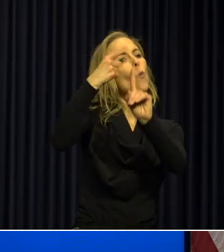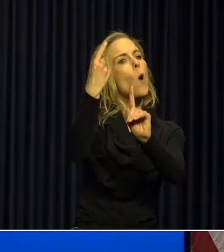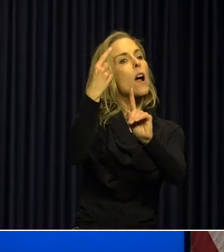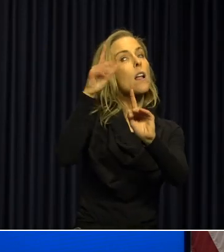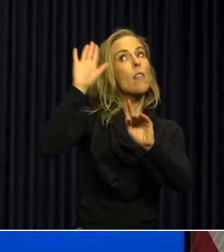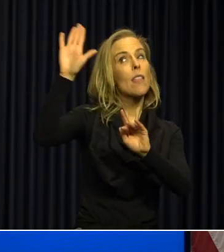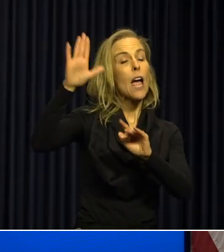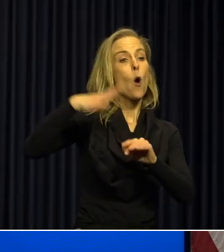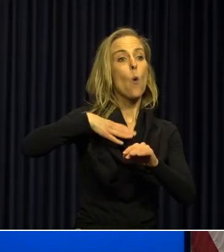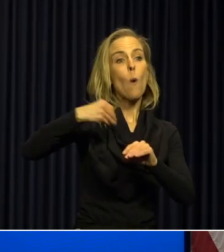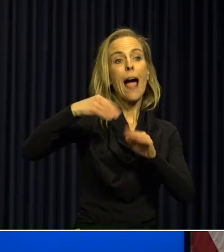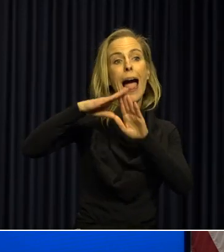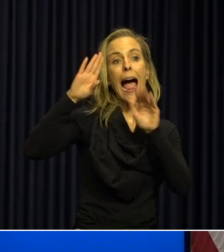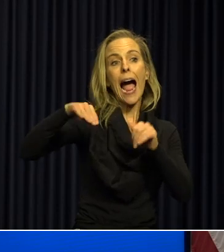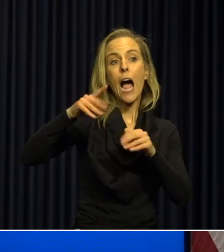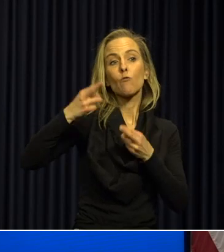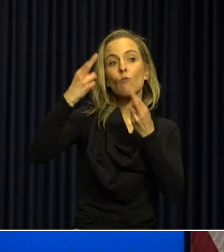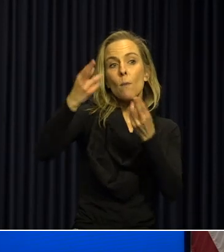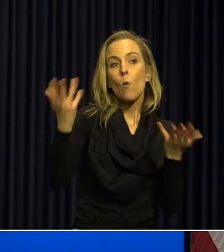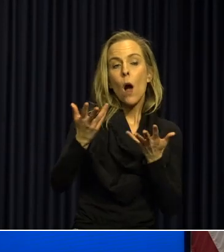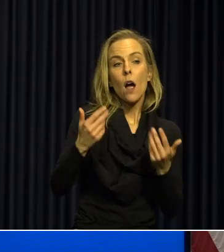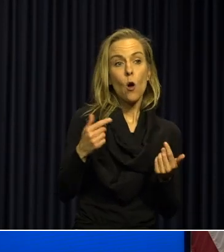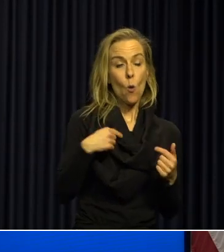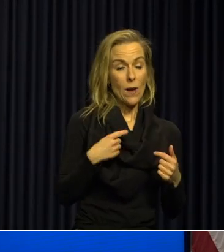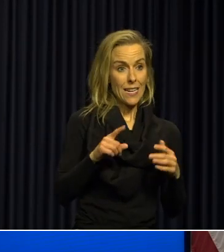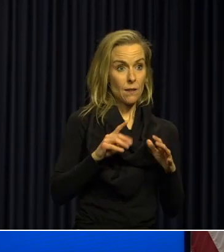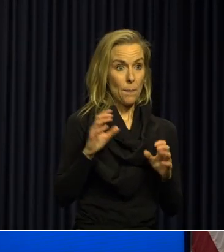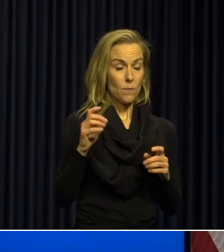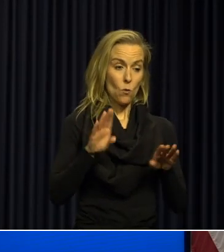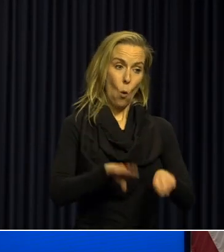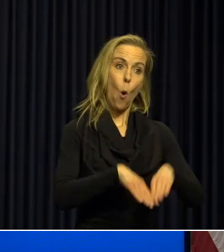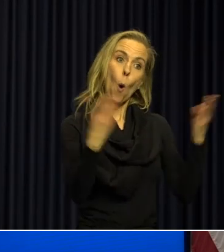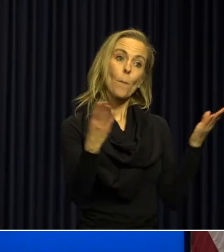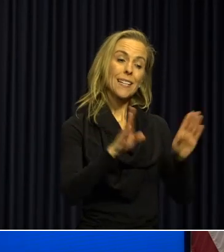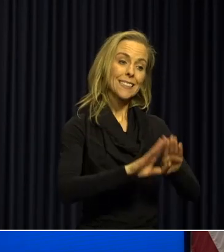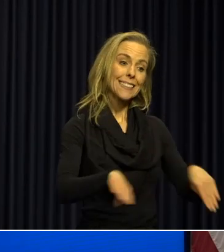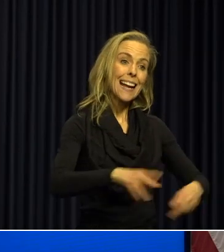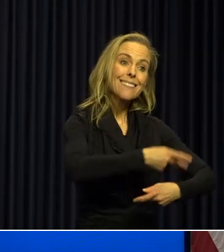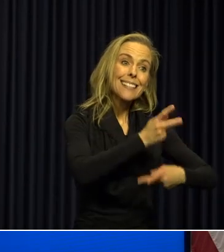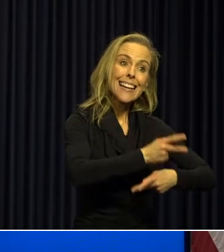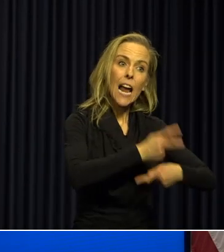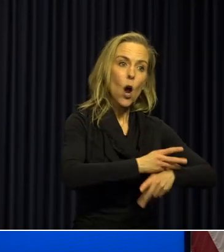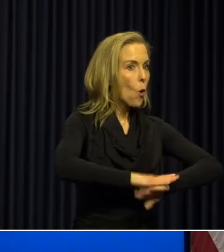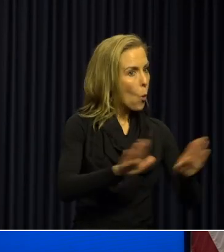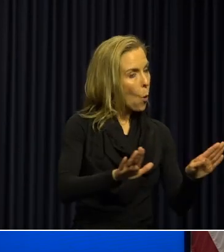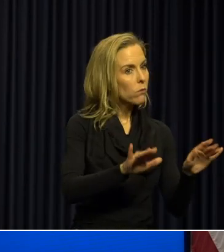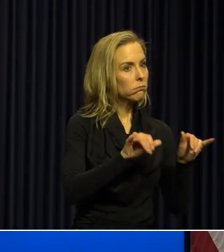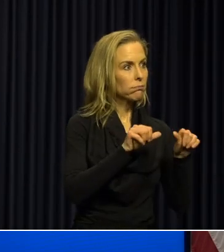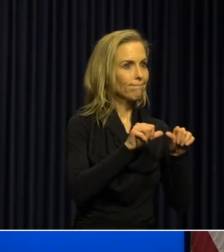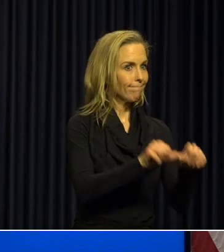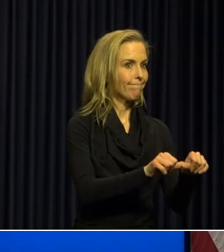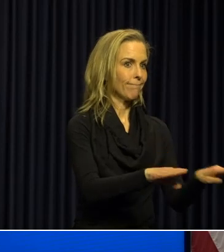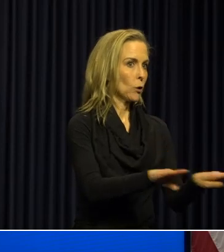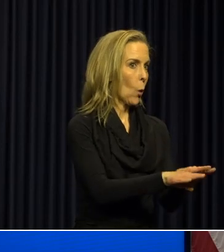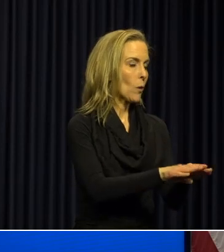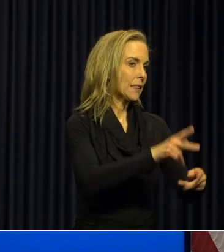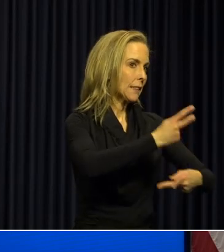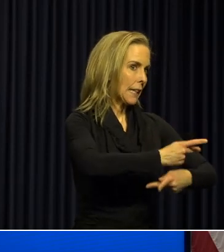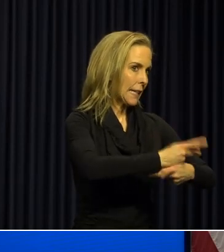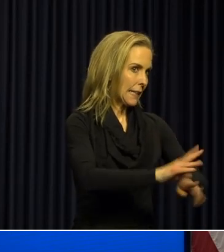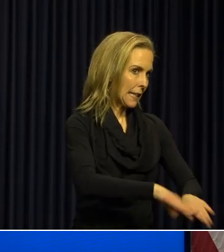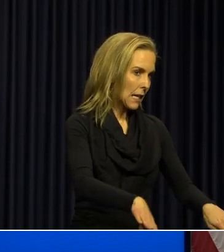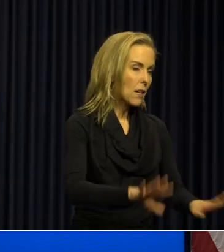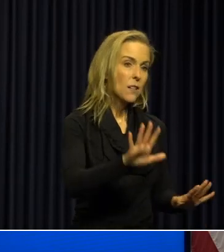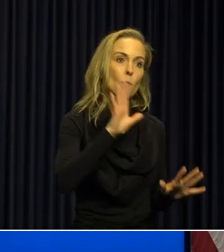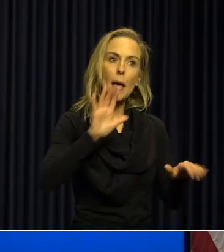is recommending that we do not restart childcare because of the way that contacts spread. That's going to be a major